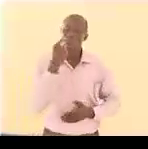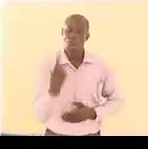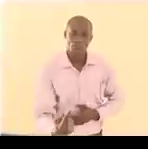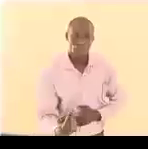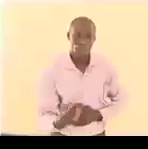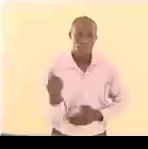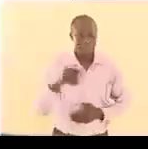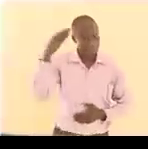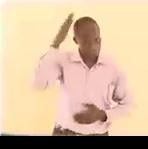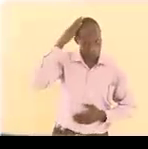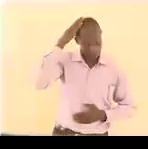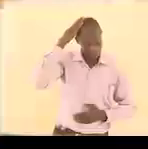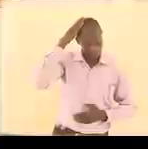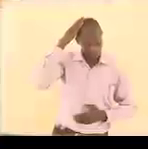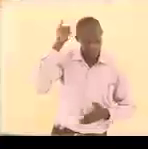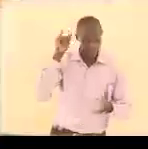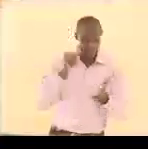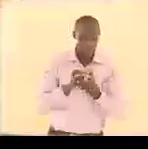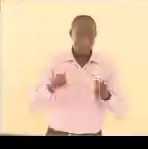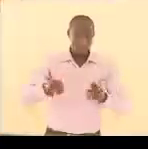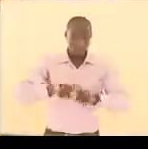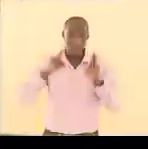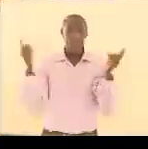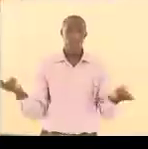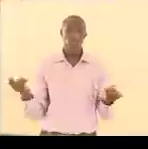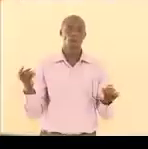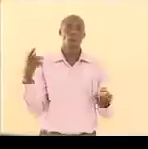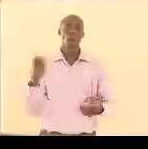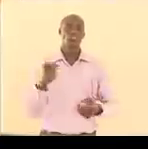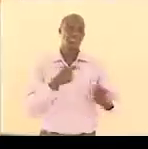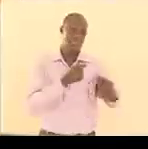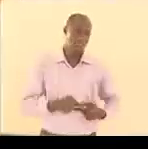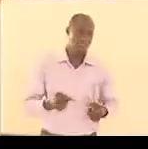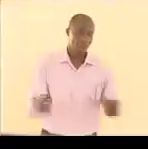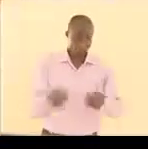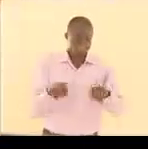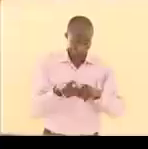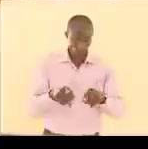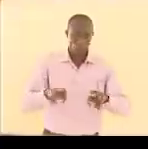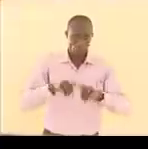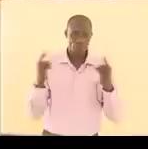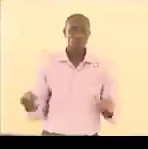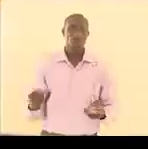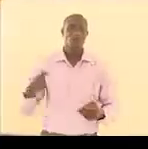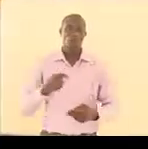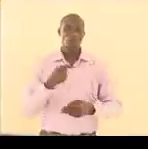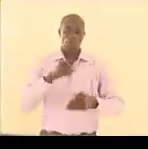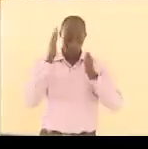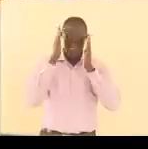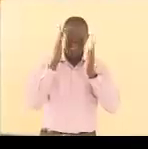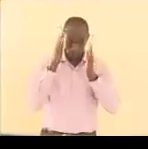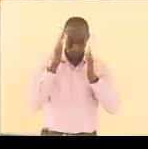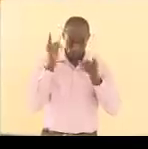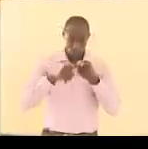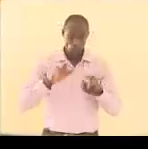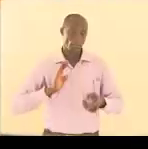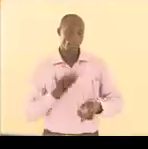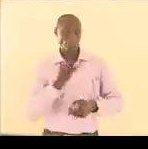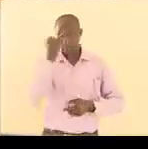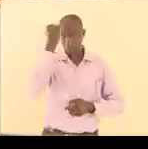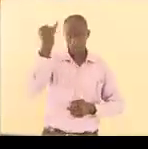is not only the head that reveals, the heart also reveals. We must pay attention to